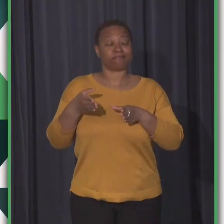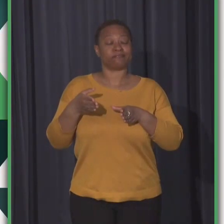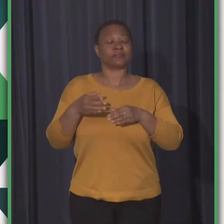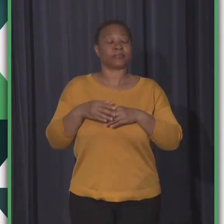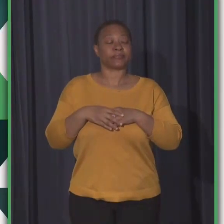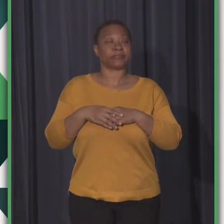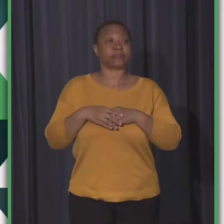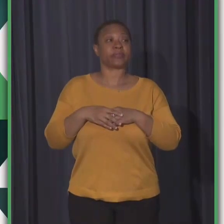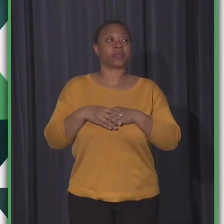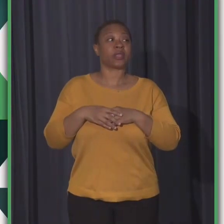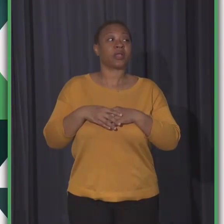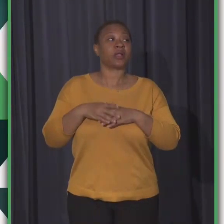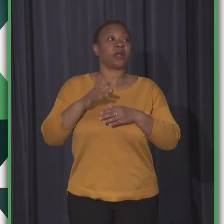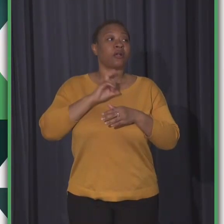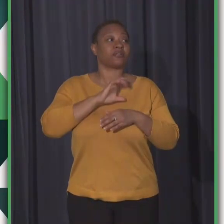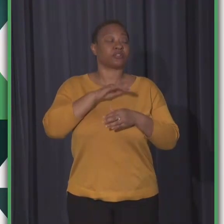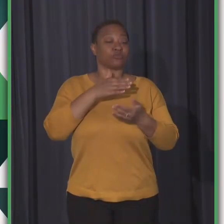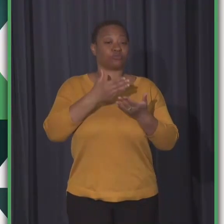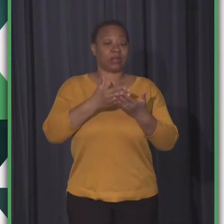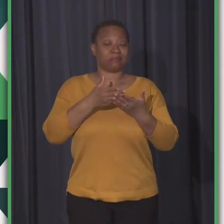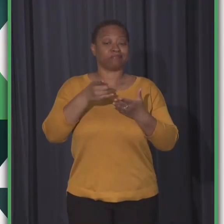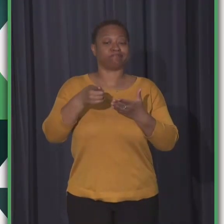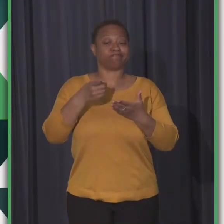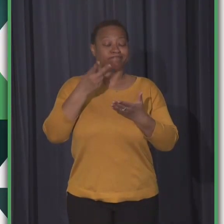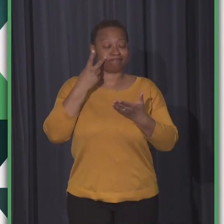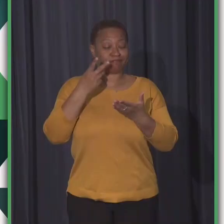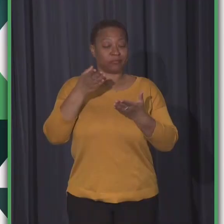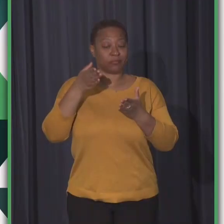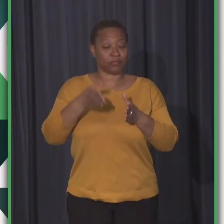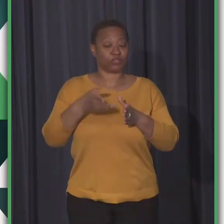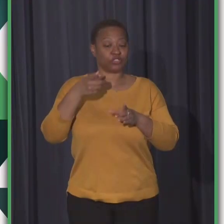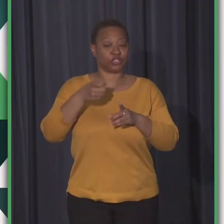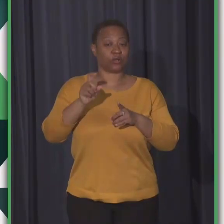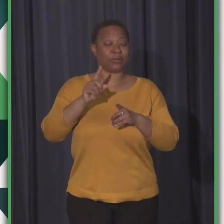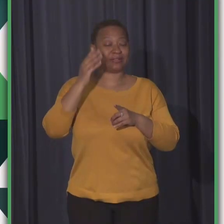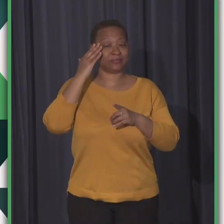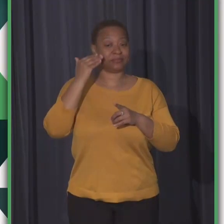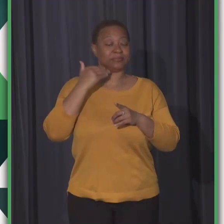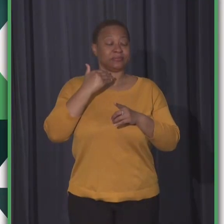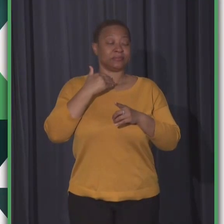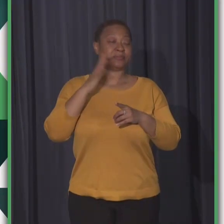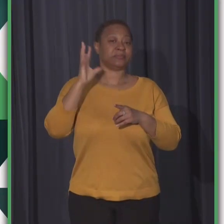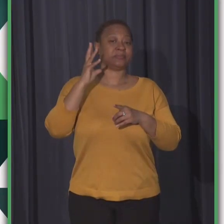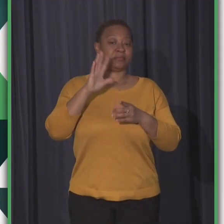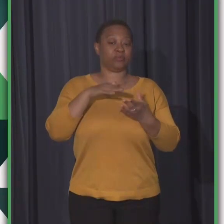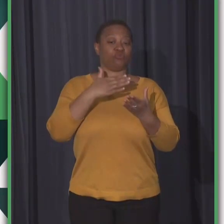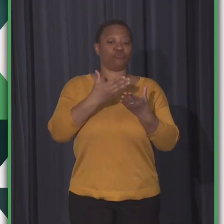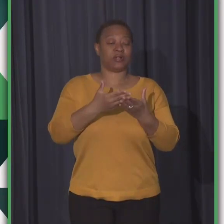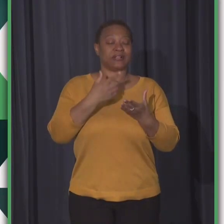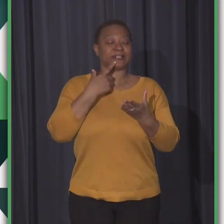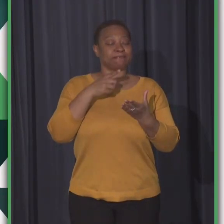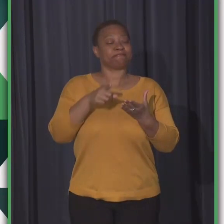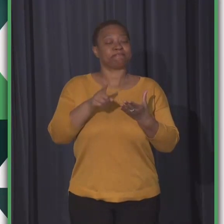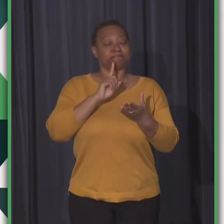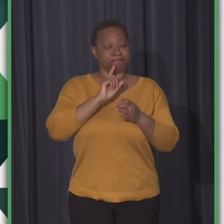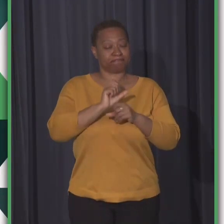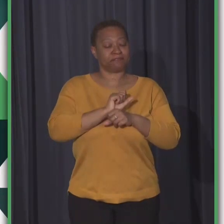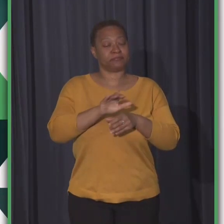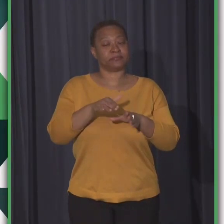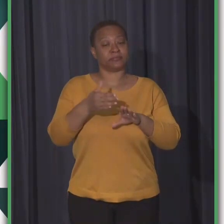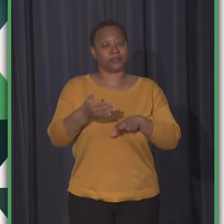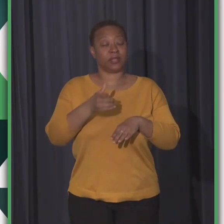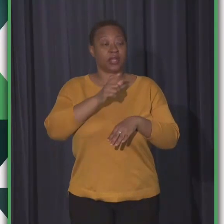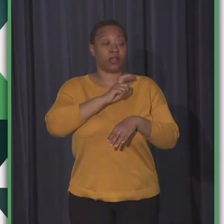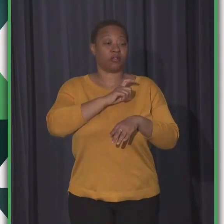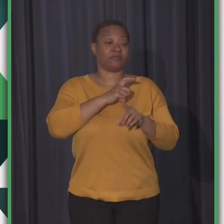Officers arrived on the scene and observed the victim suffering from a gunshot wound to the head. Medics arrived at the scene and pronounced the victim deceased at the scene. Officers